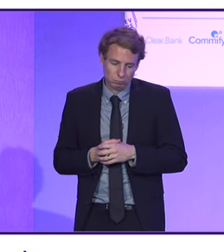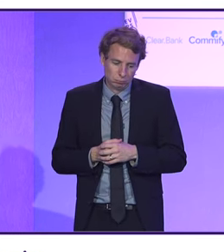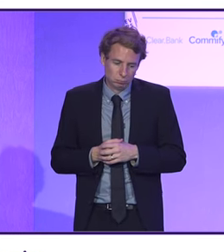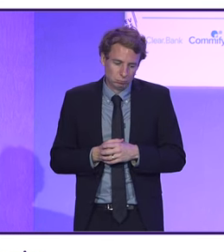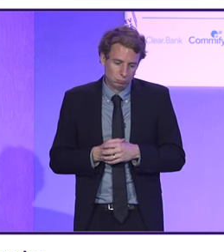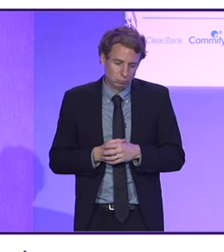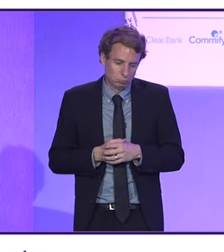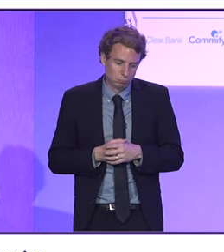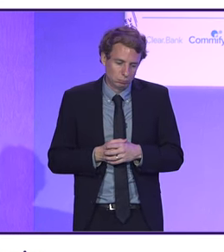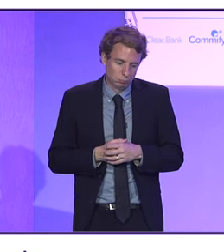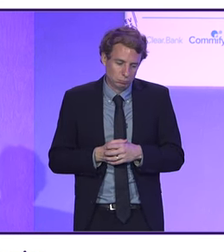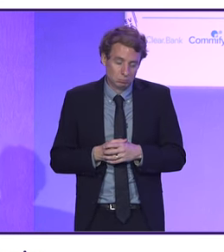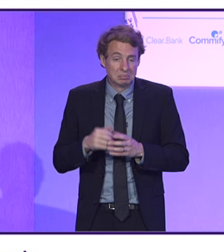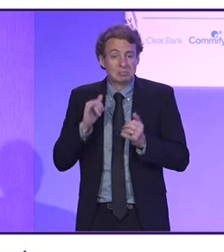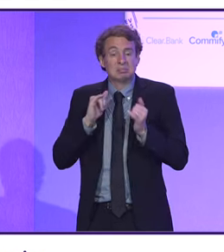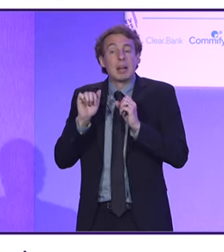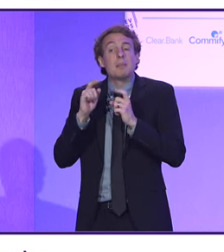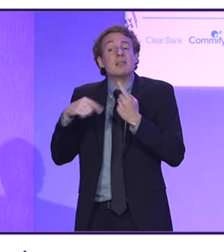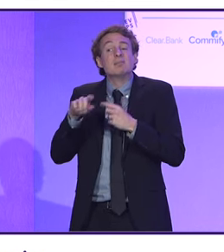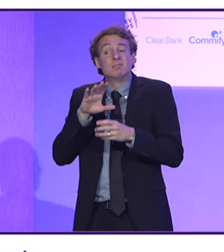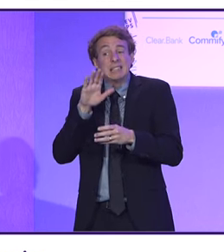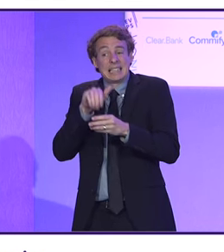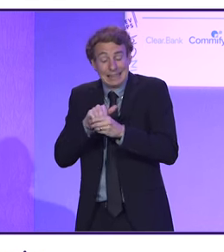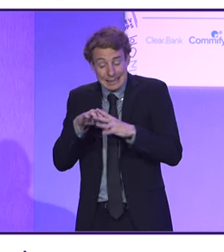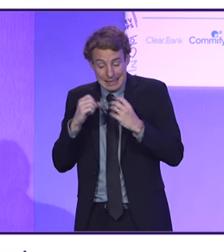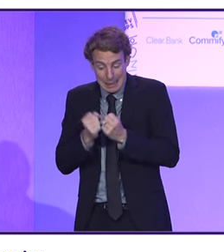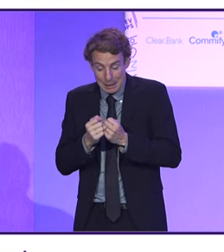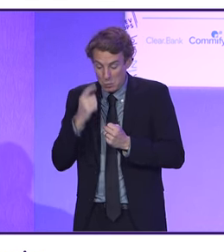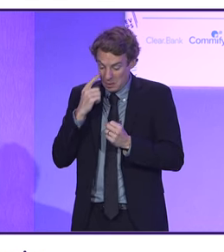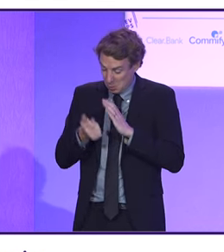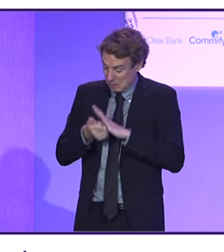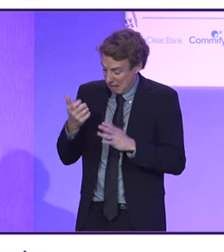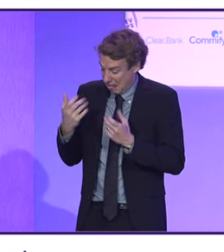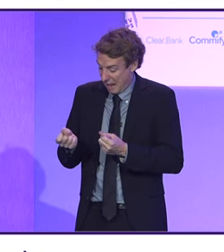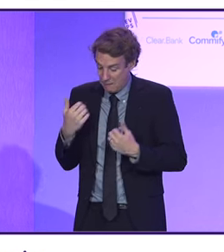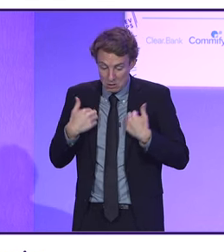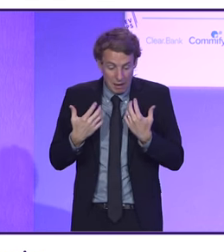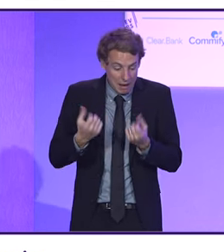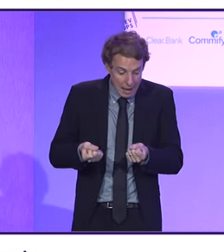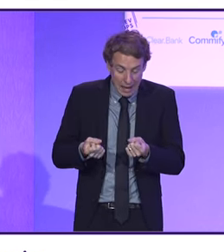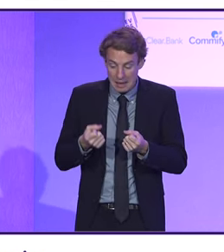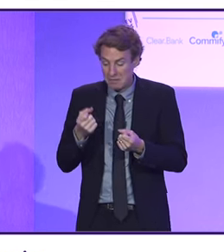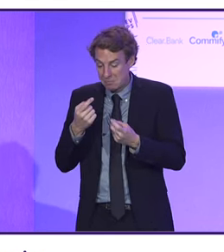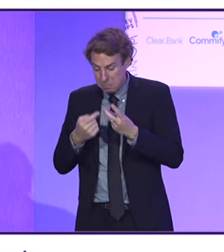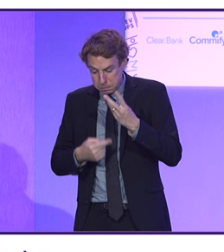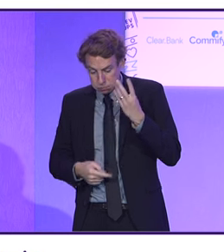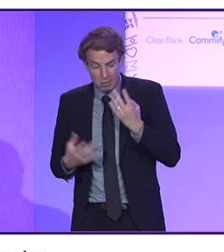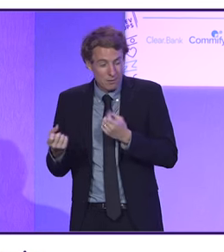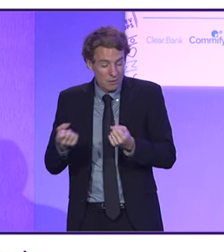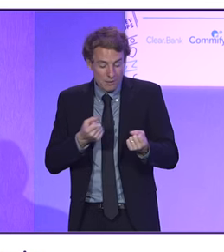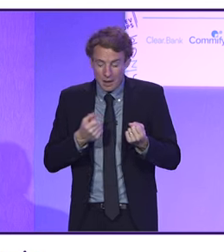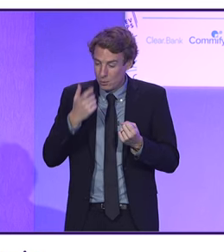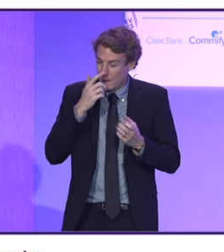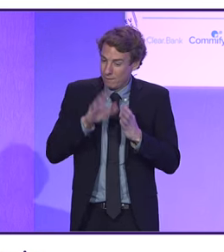Even if you find yourself on a team with all the skills, all the capabilities, and all the interest to work on something from top to bottom, all